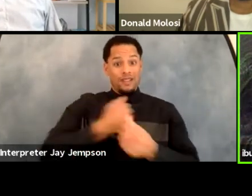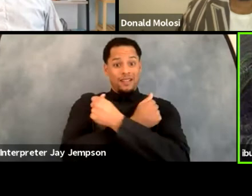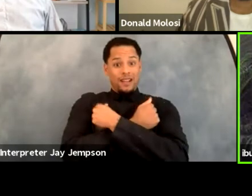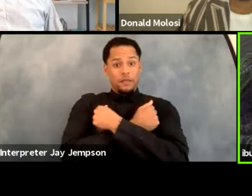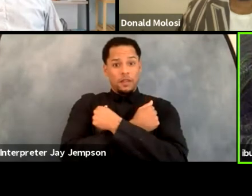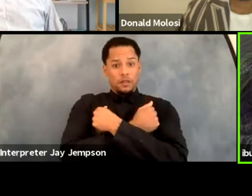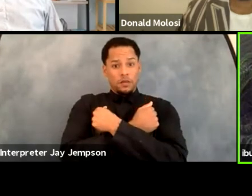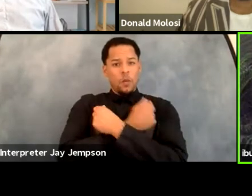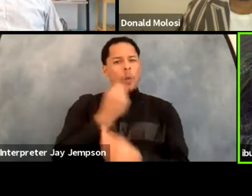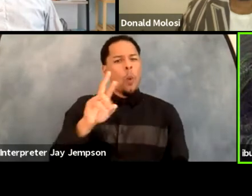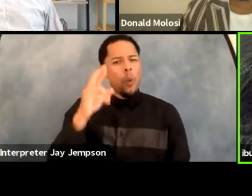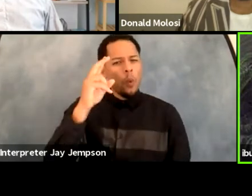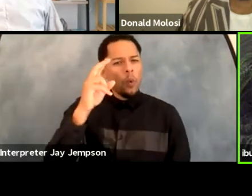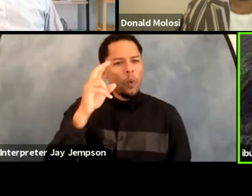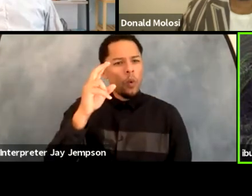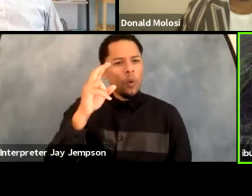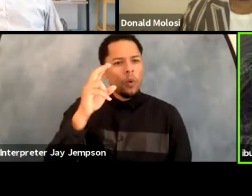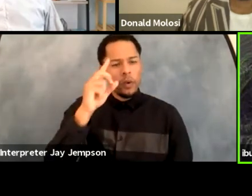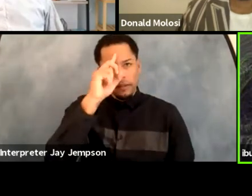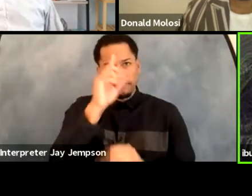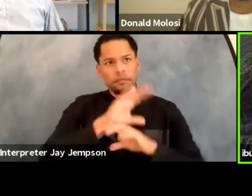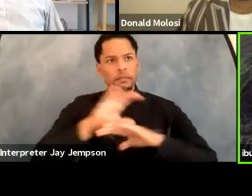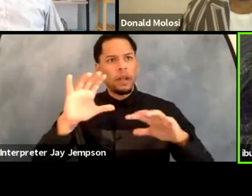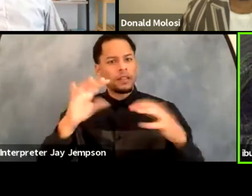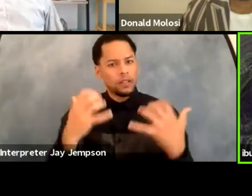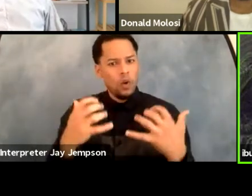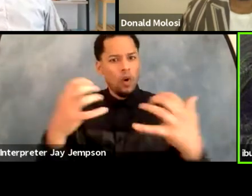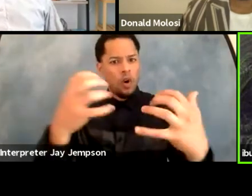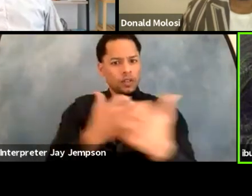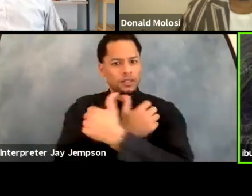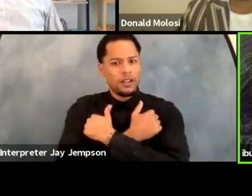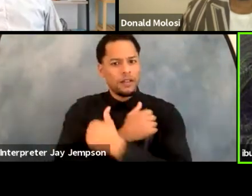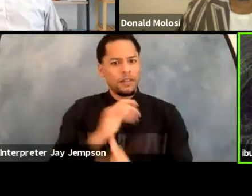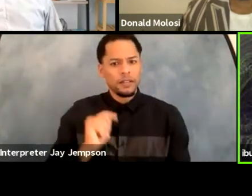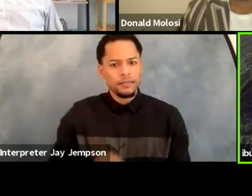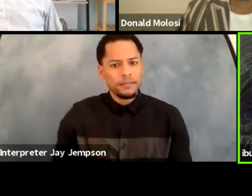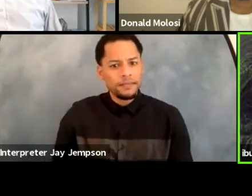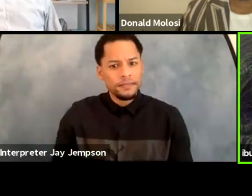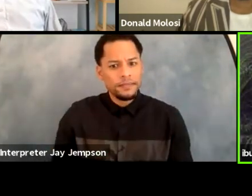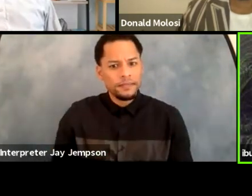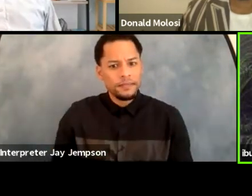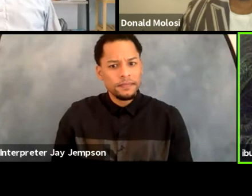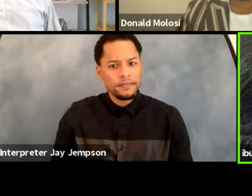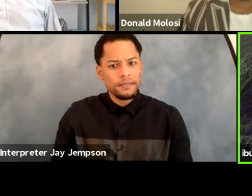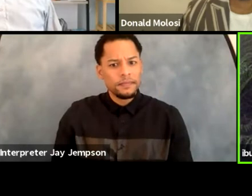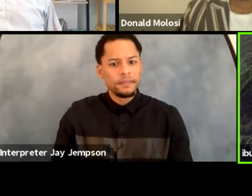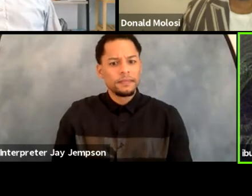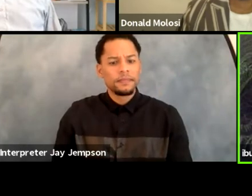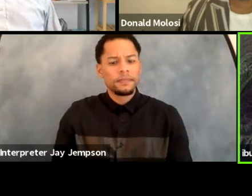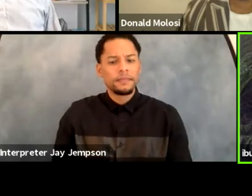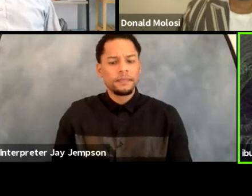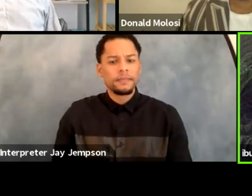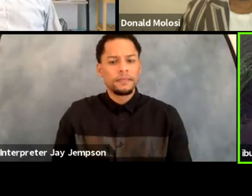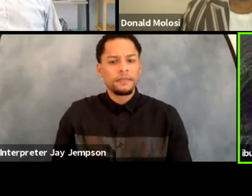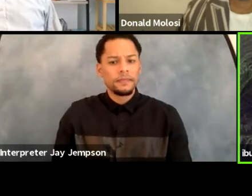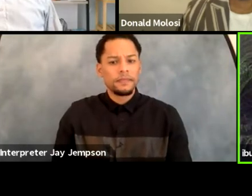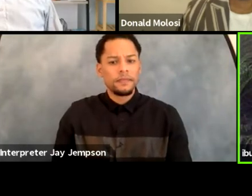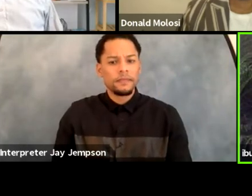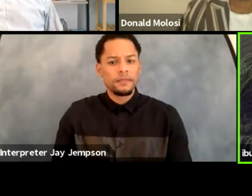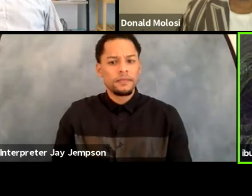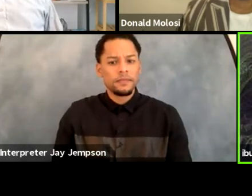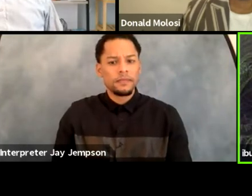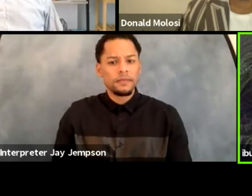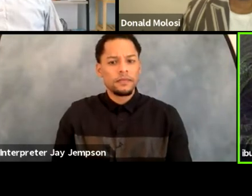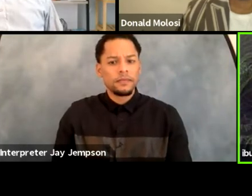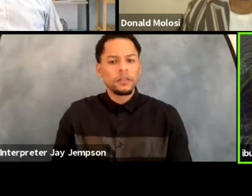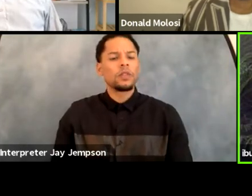you give the audience to take. You know, if you don't. If you give them rice, they will eat rice. You can't give, so you determine what the